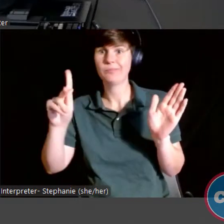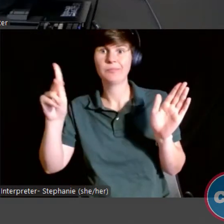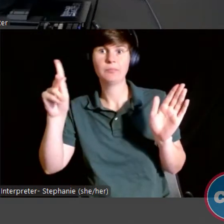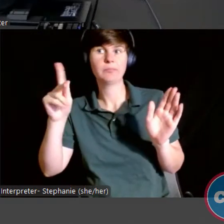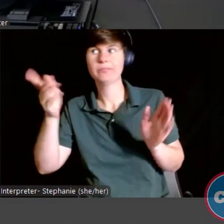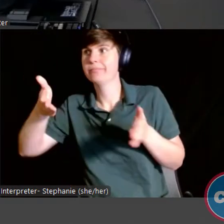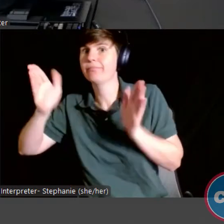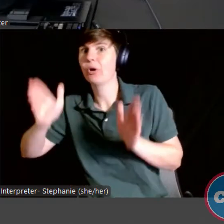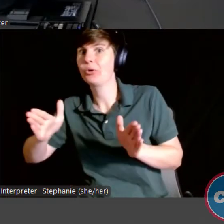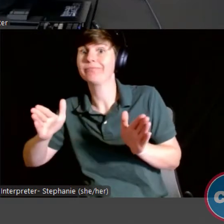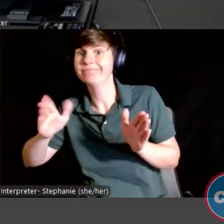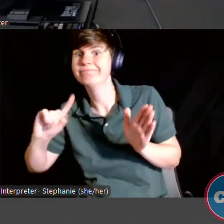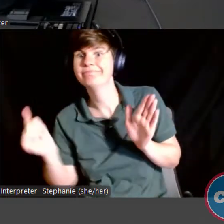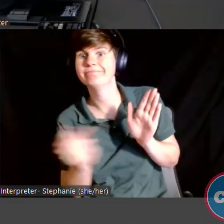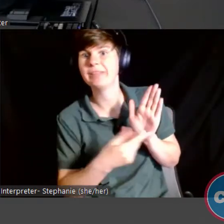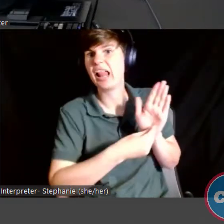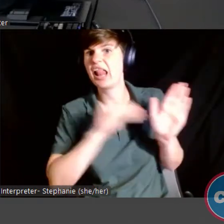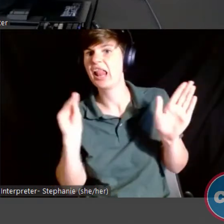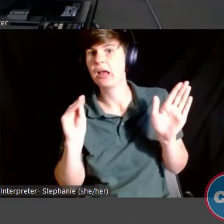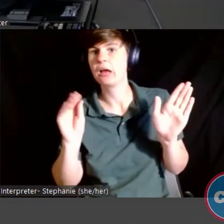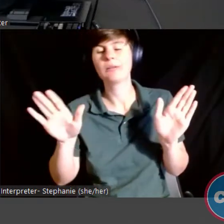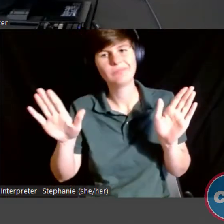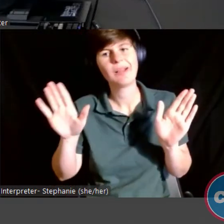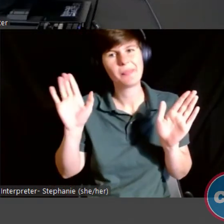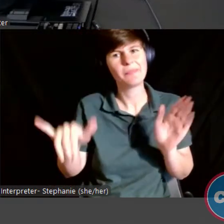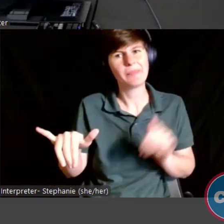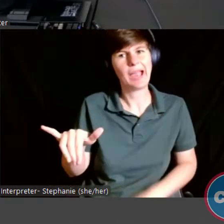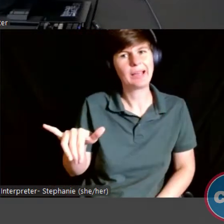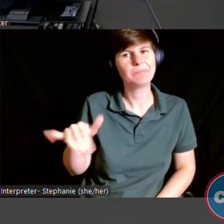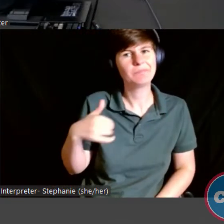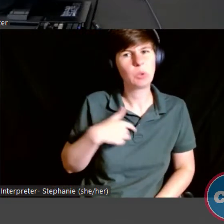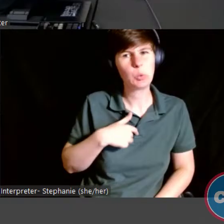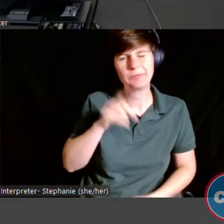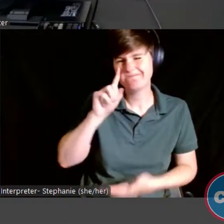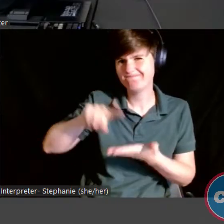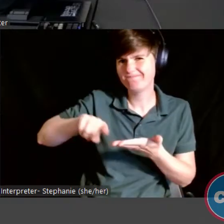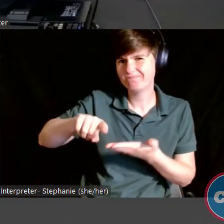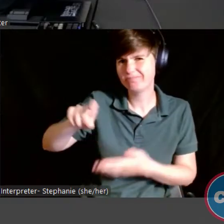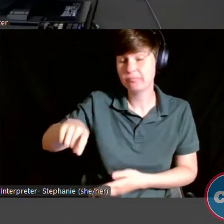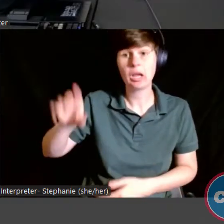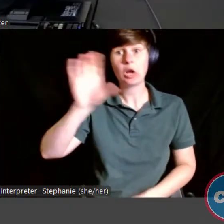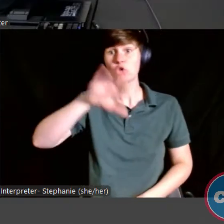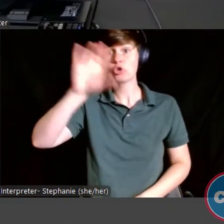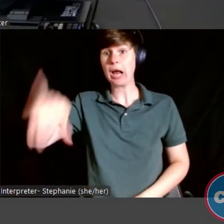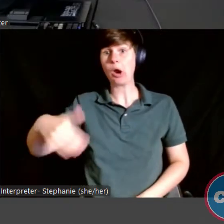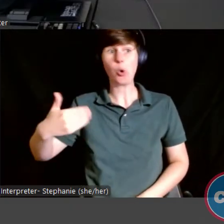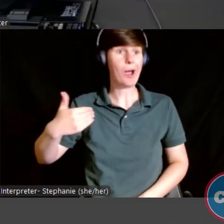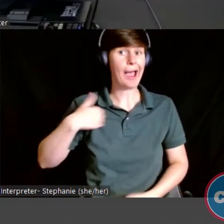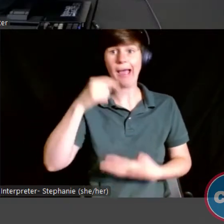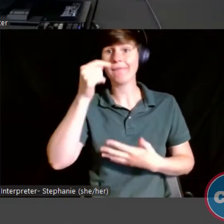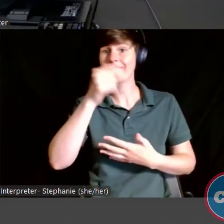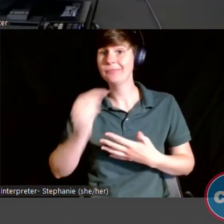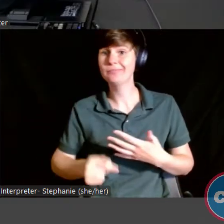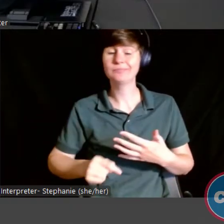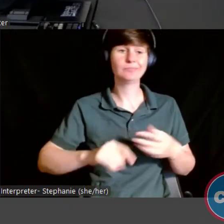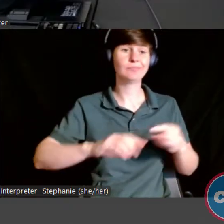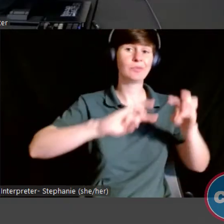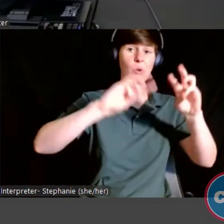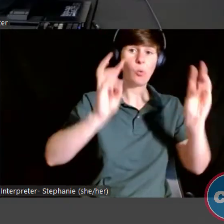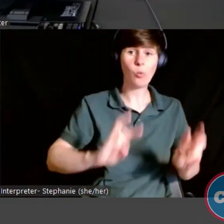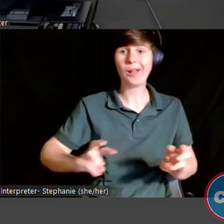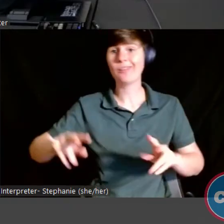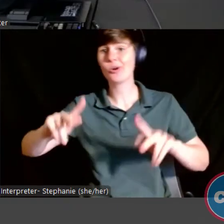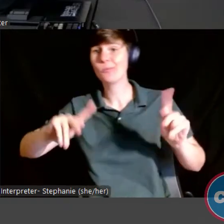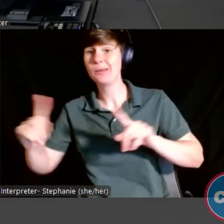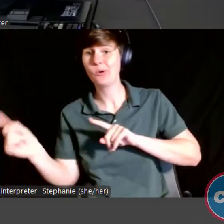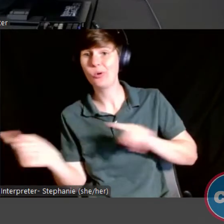then, Chicago presents the wide range of elements that we need to test the durability of these. Heat